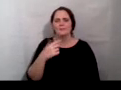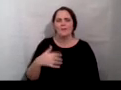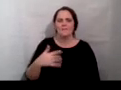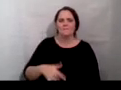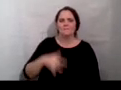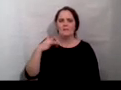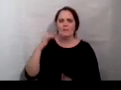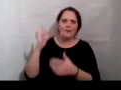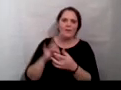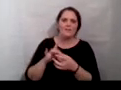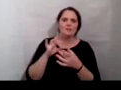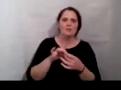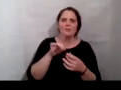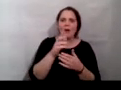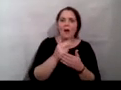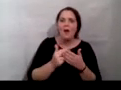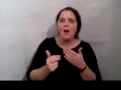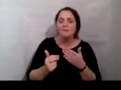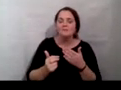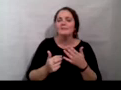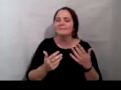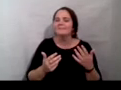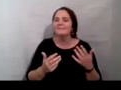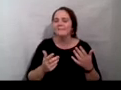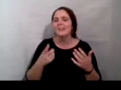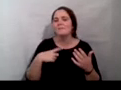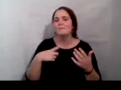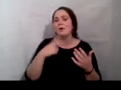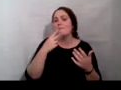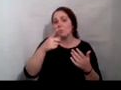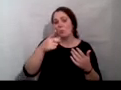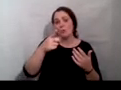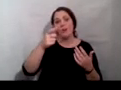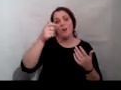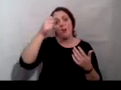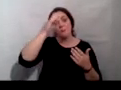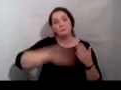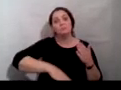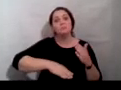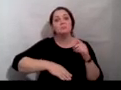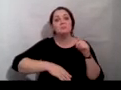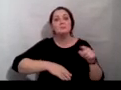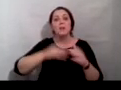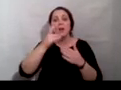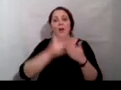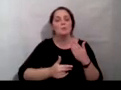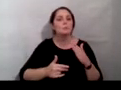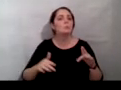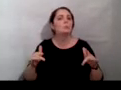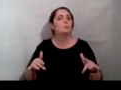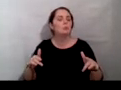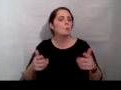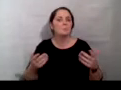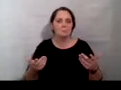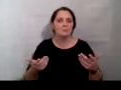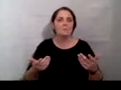said you felt connected, excited, stimulated by our artwork, is that whatever you know about this work or not, there is